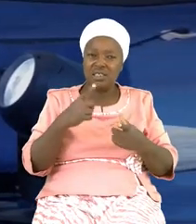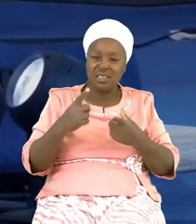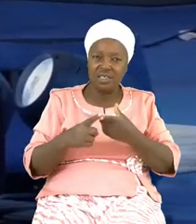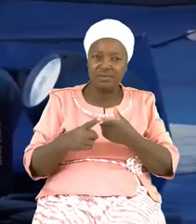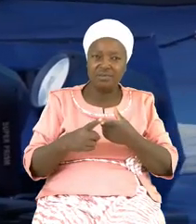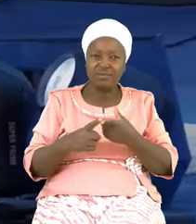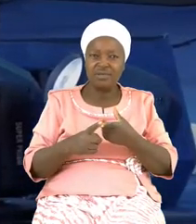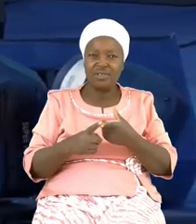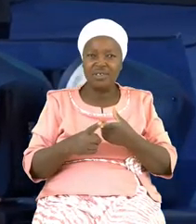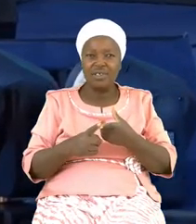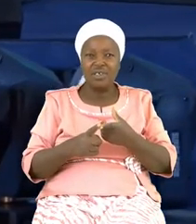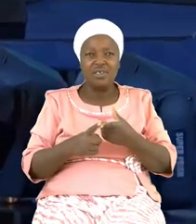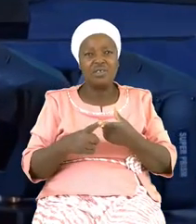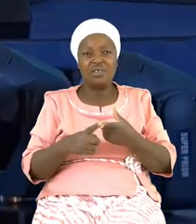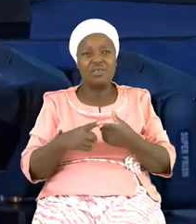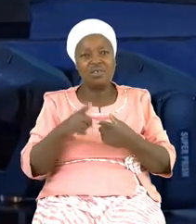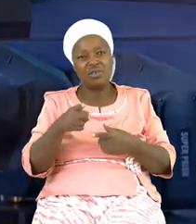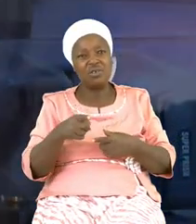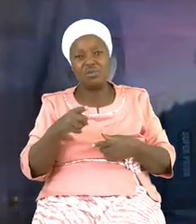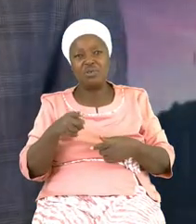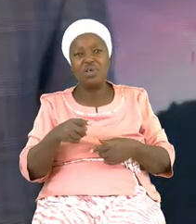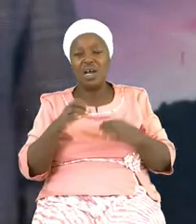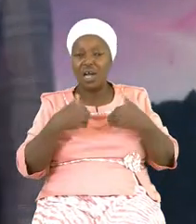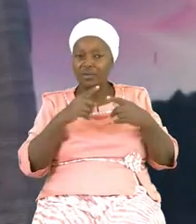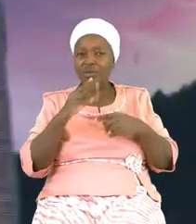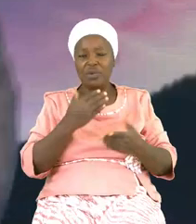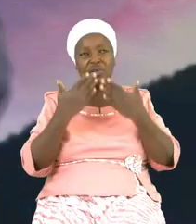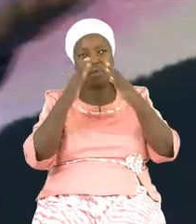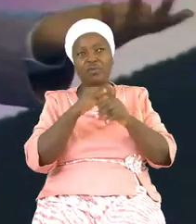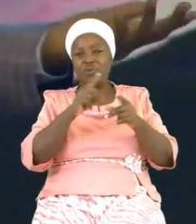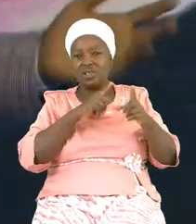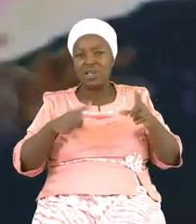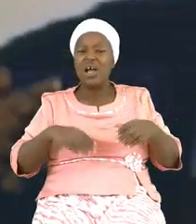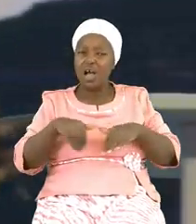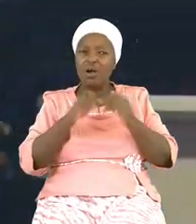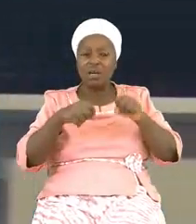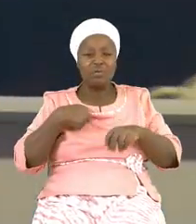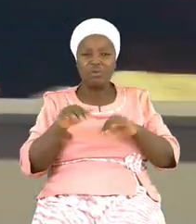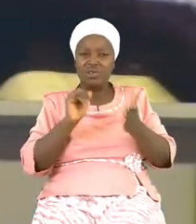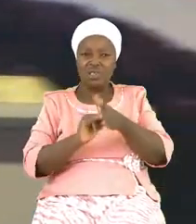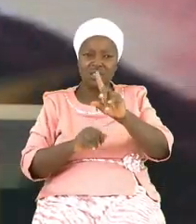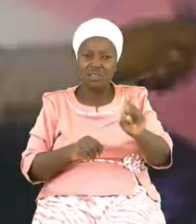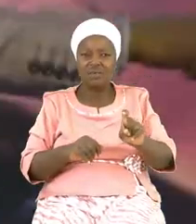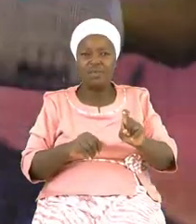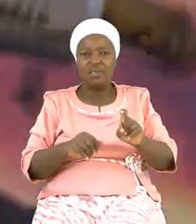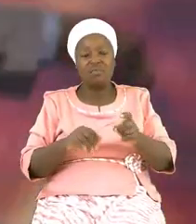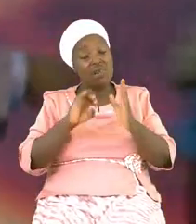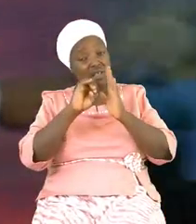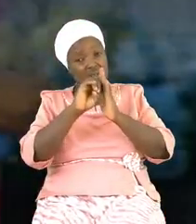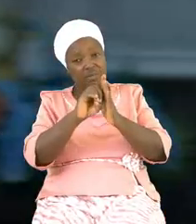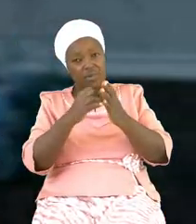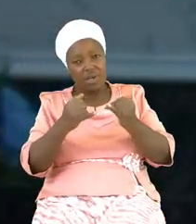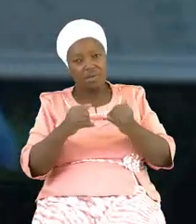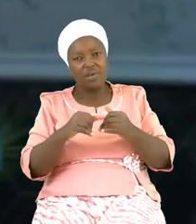you need to be thankful unto God. How do we do that? Let's say, for example, now, you turn on the